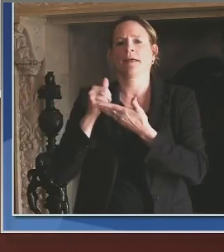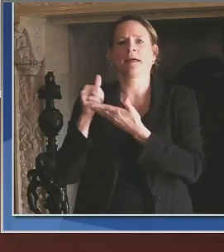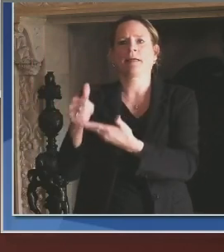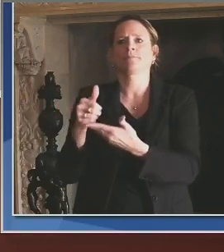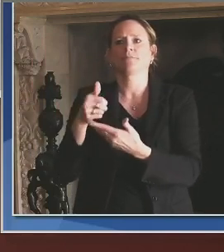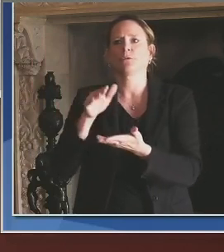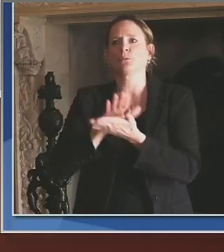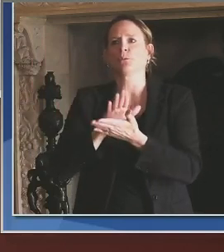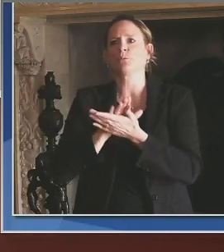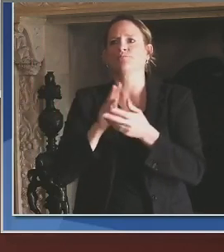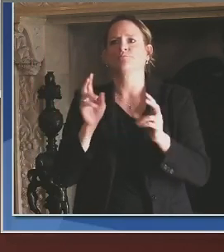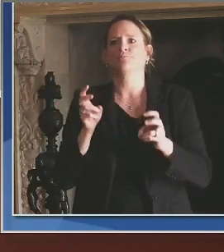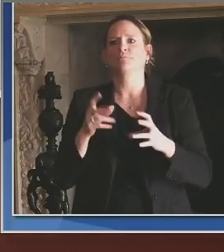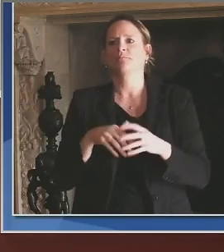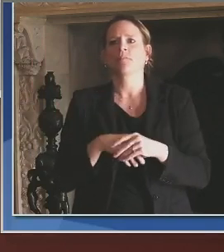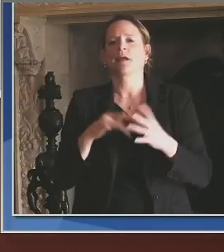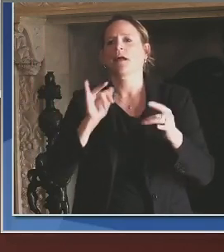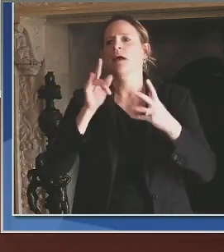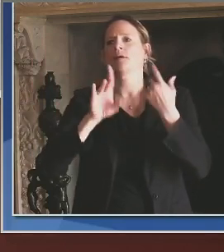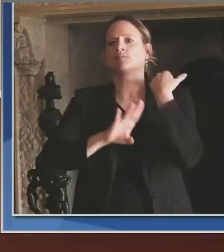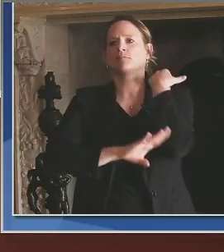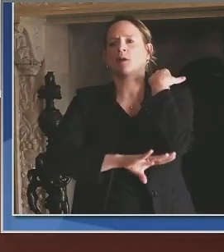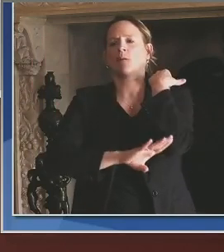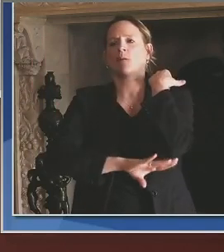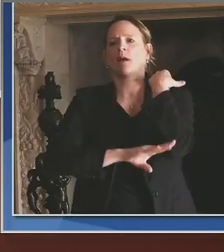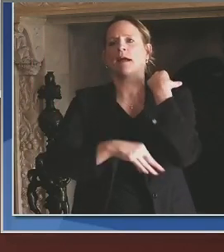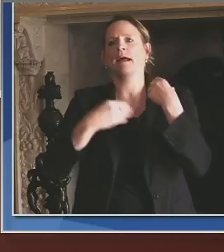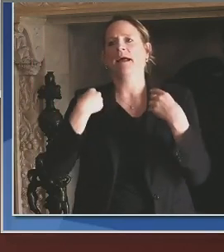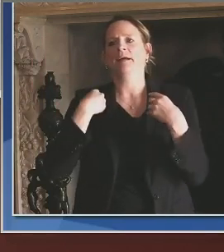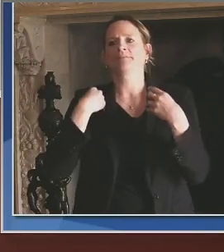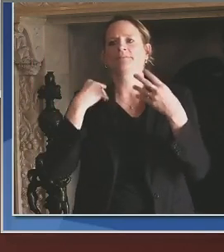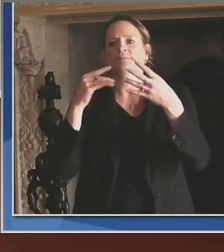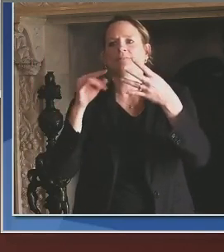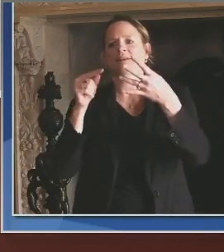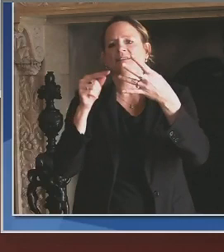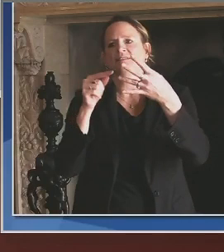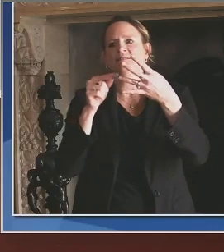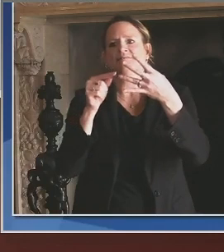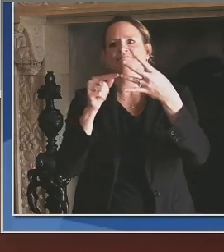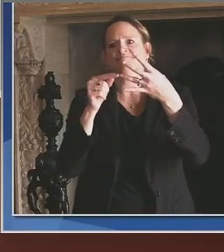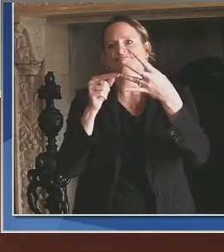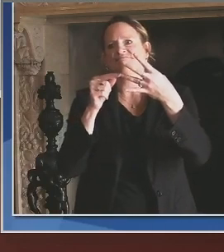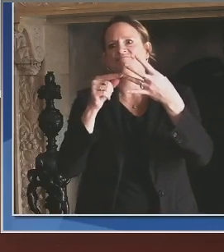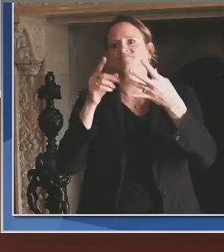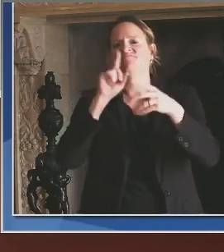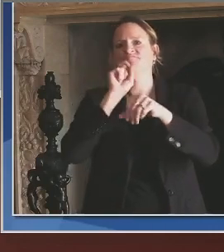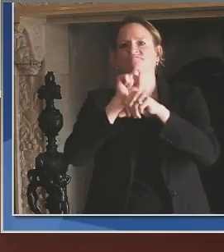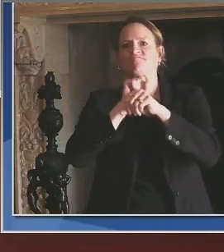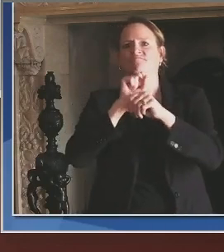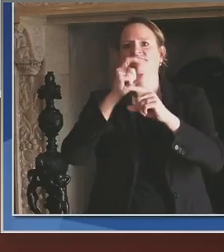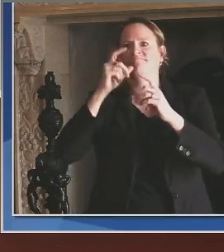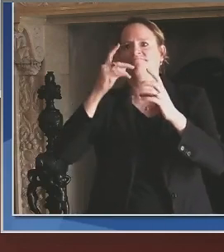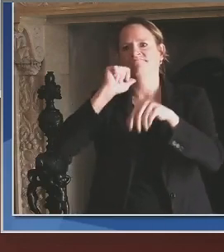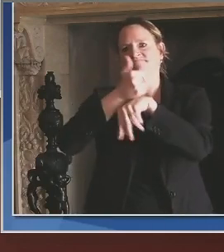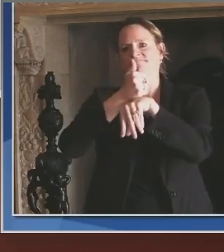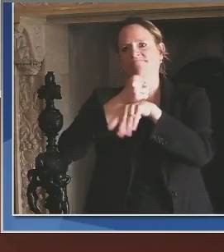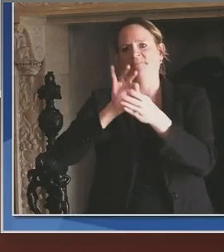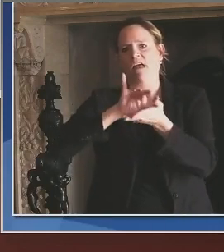there's more aid perhaps that comes up before school districts figure out their budgets. They're